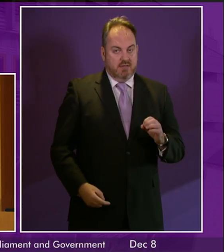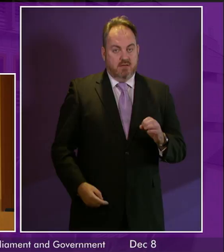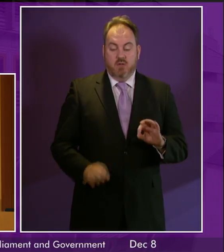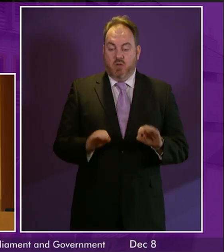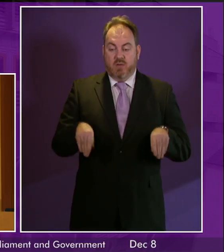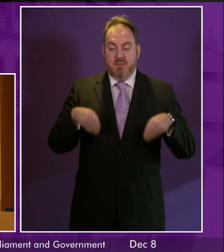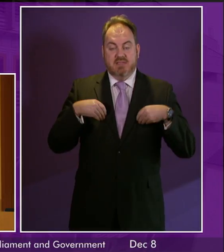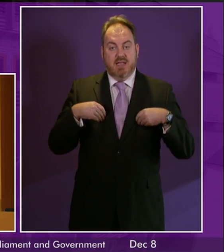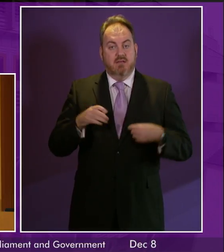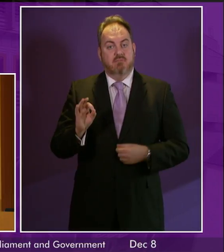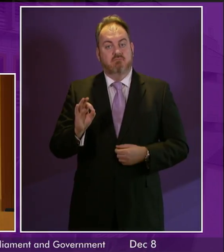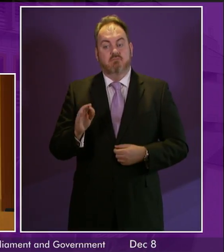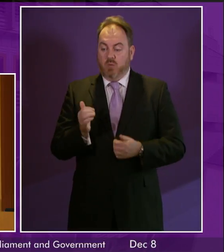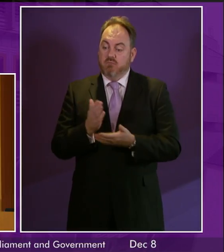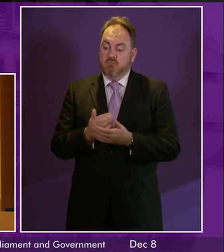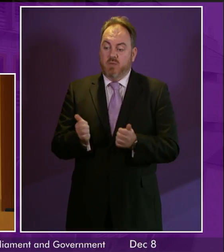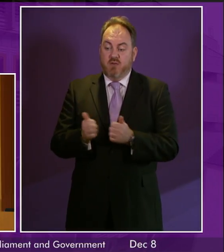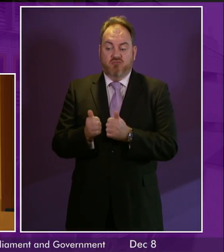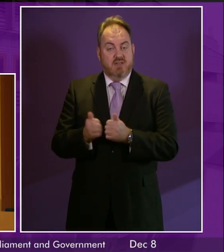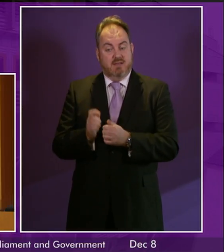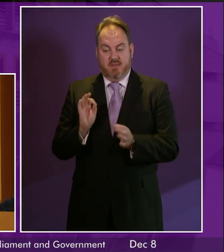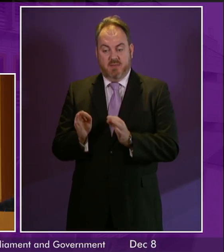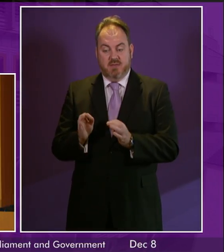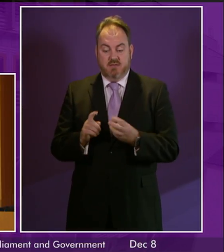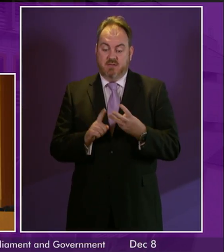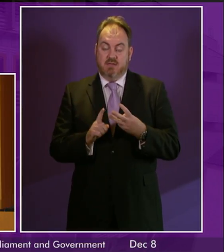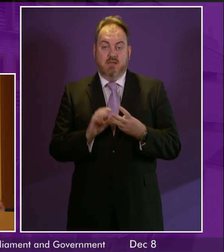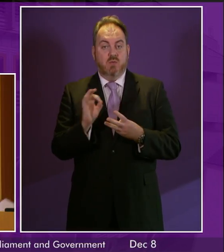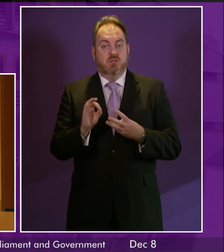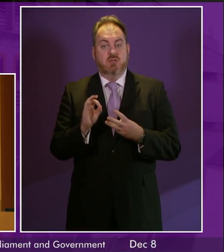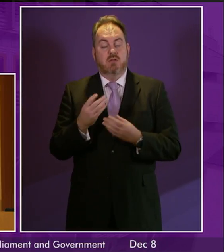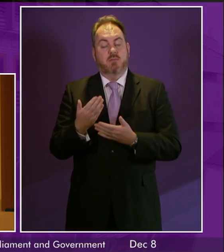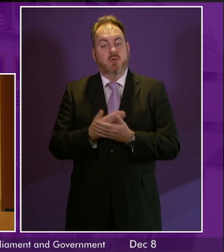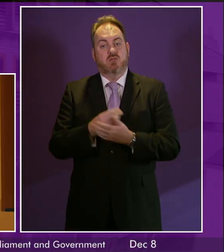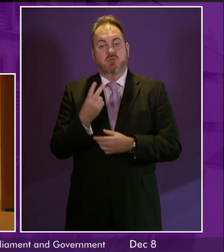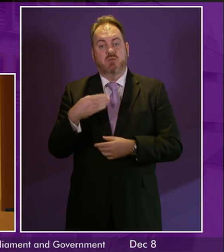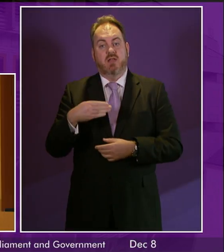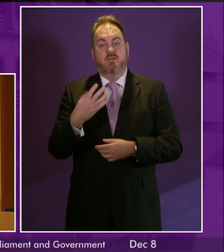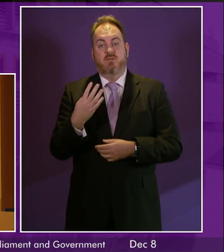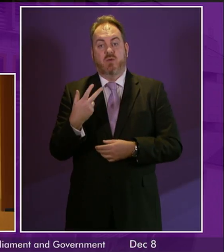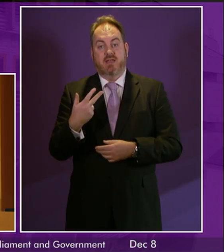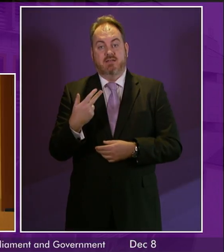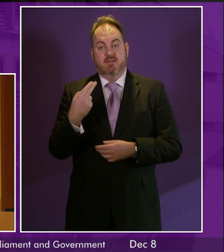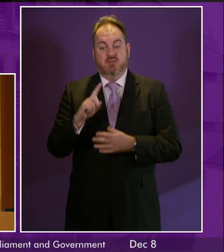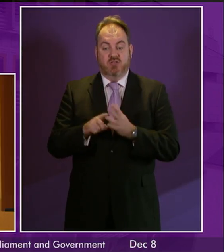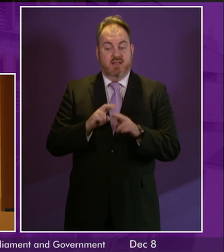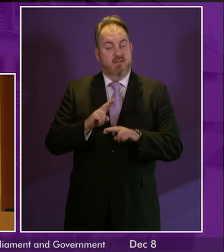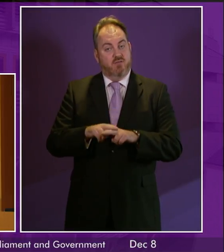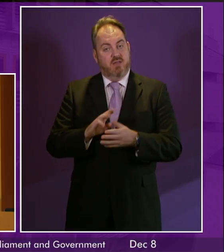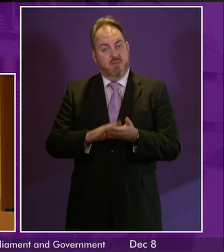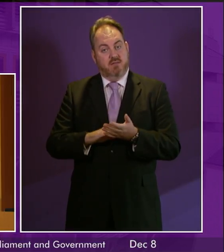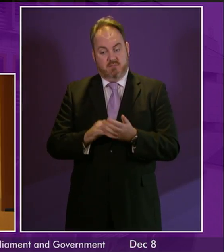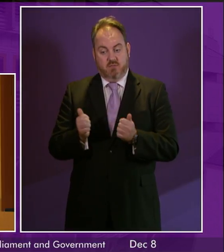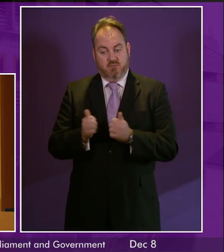were no abstentions. The amendment is therefore agreed. The next question is that motion 2948 in the name of Jean Freeman as amended on creating a